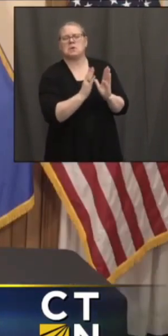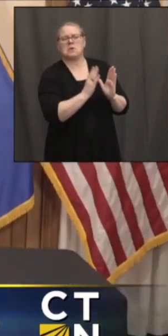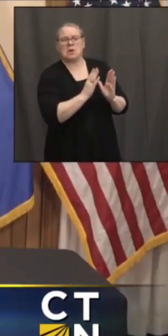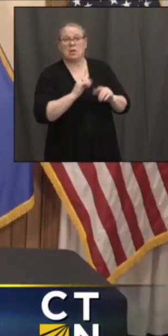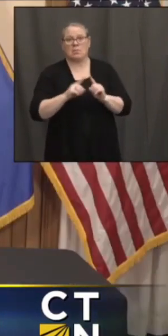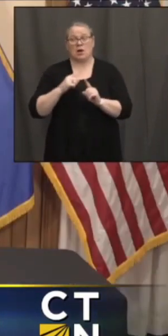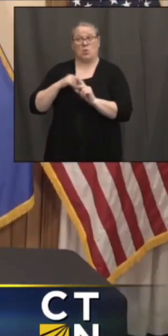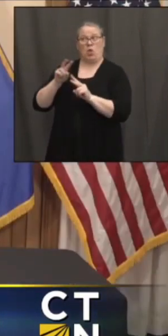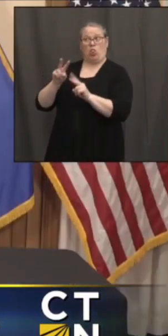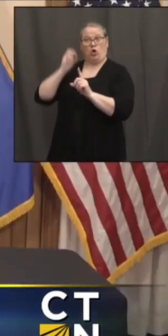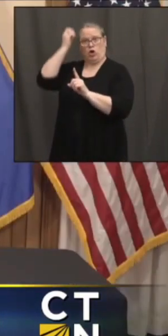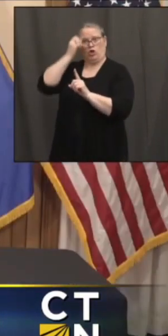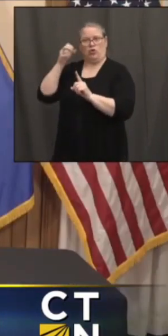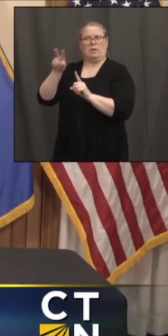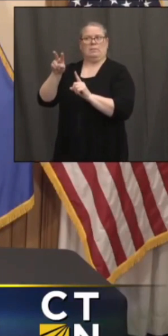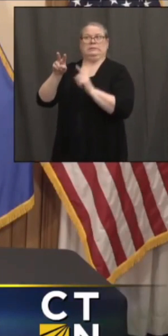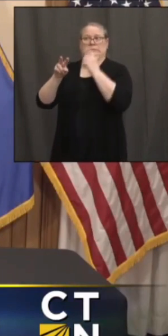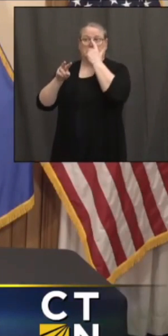All right, thank you.